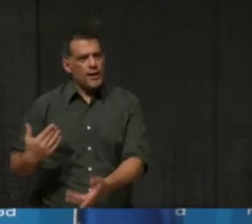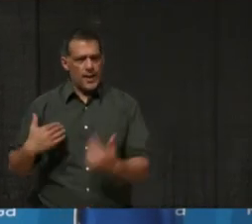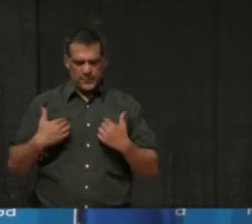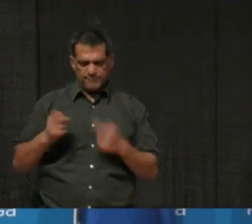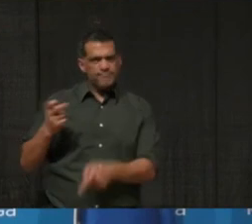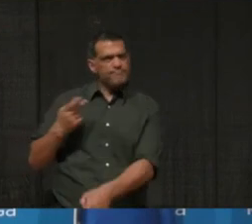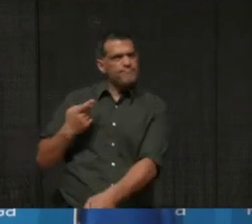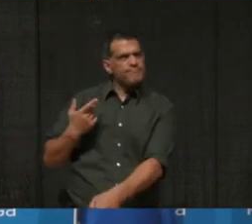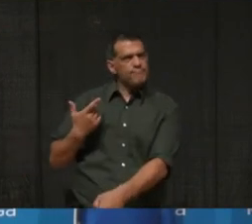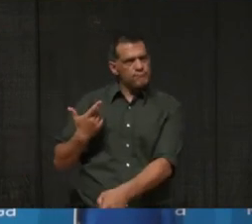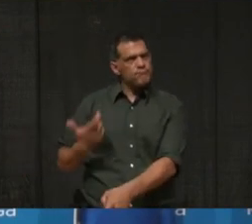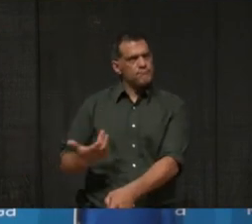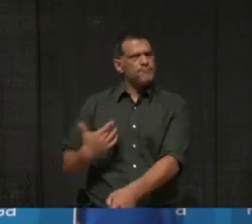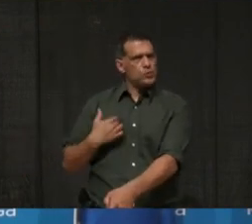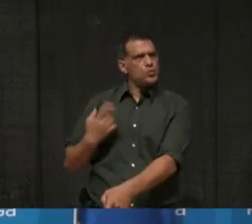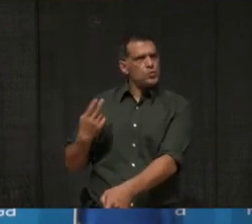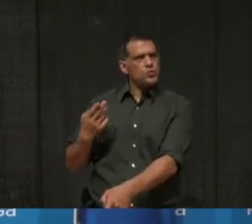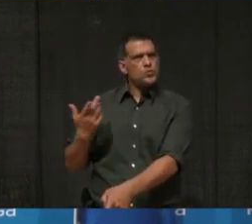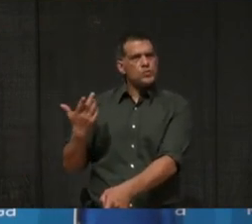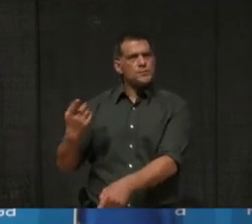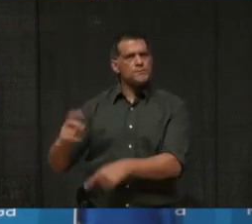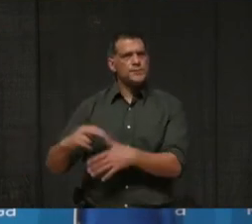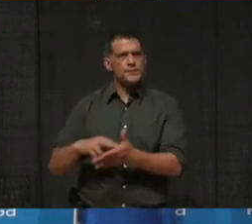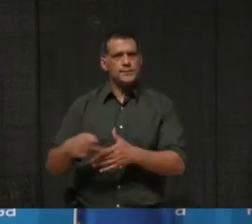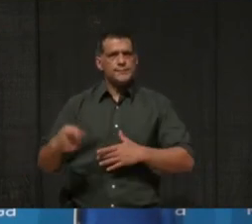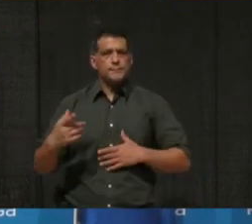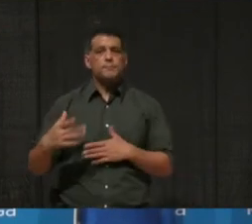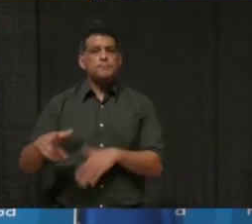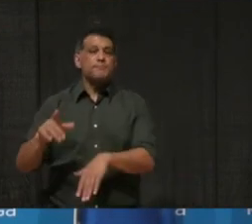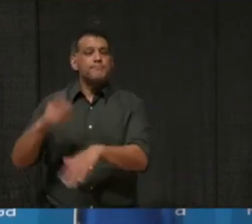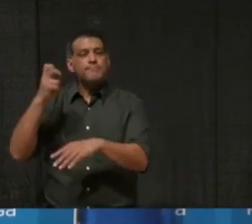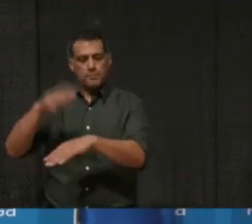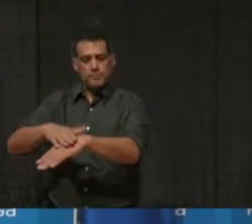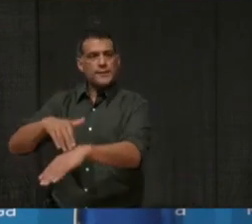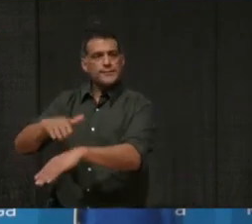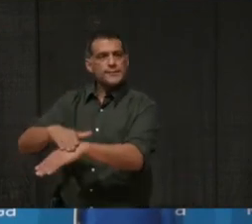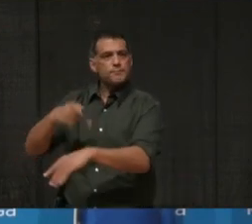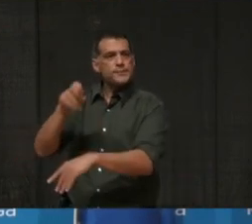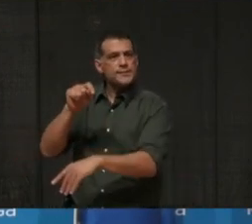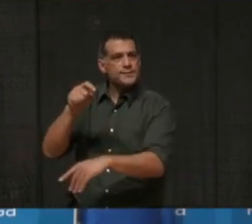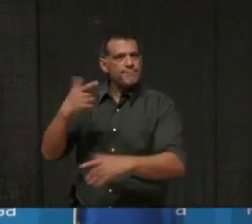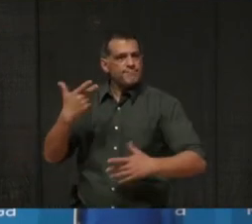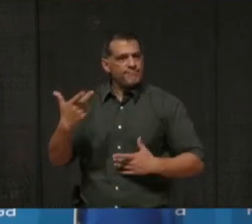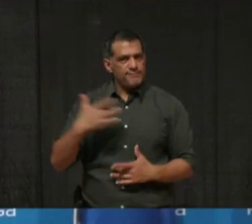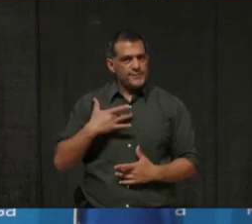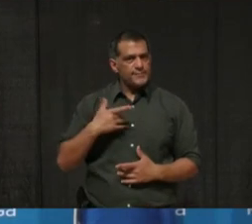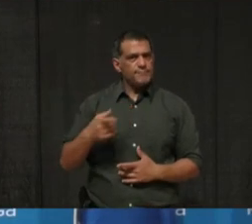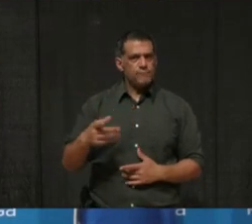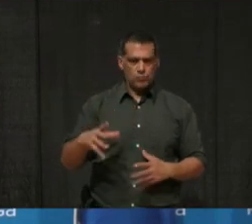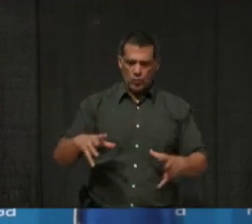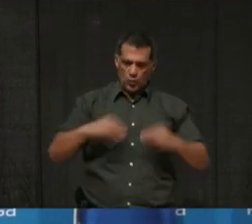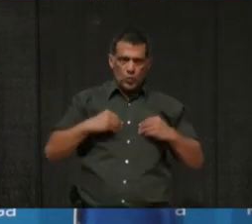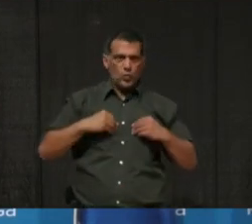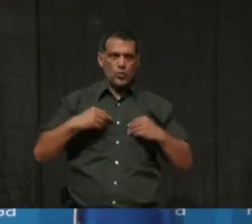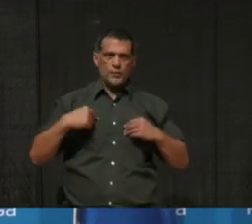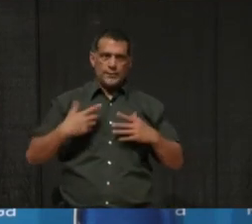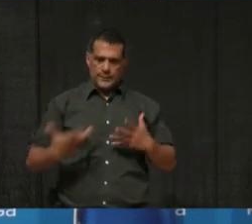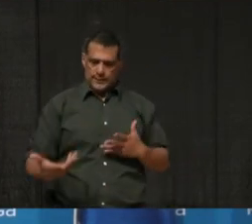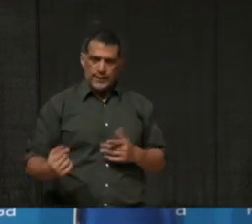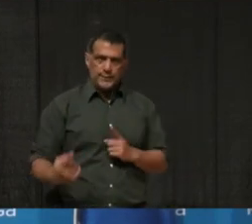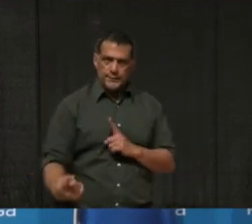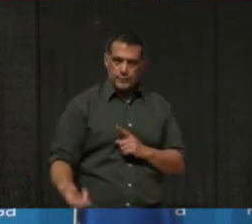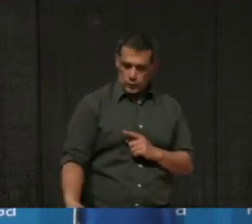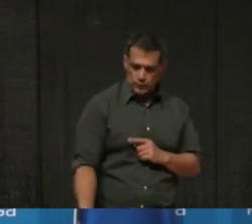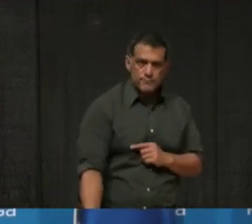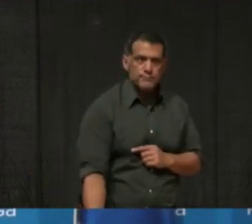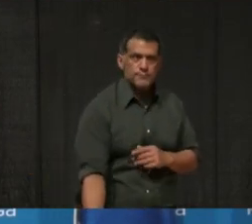all know that certain pets won't respond to the pet owner, but that but welcome the